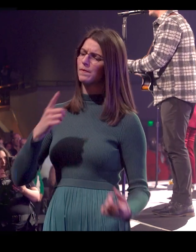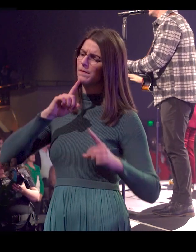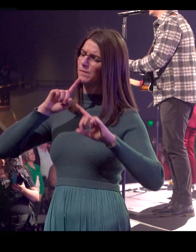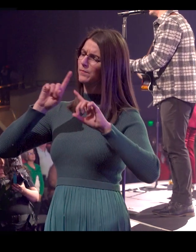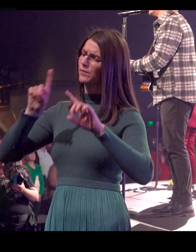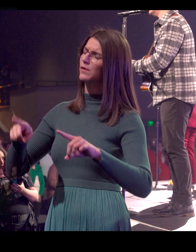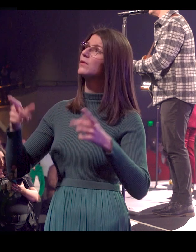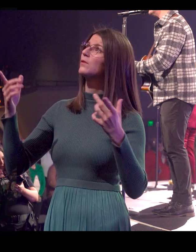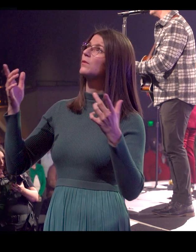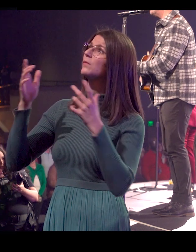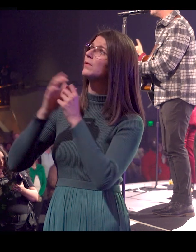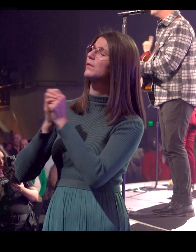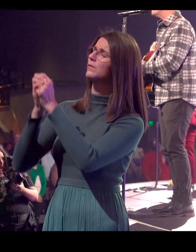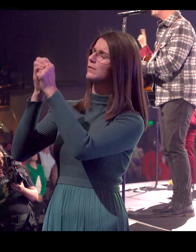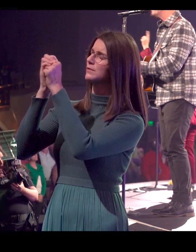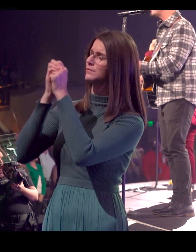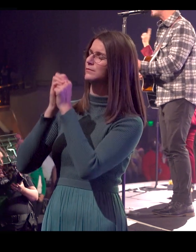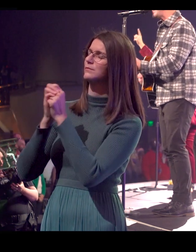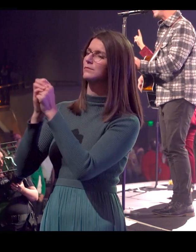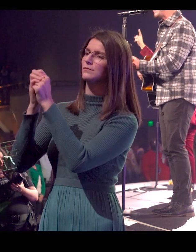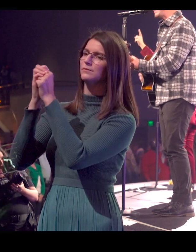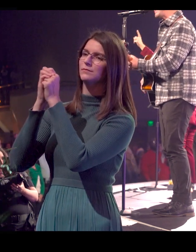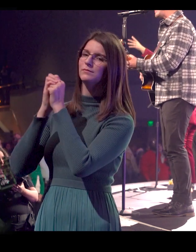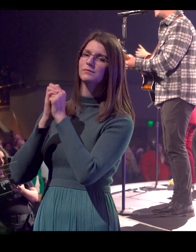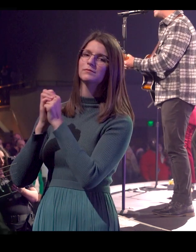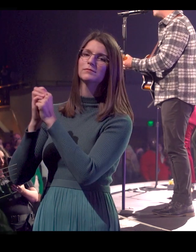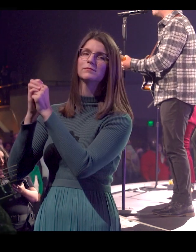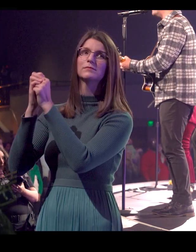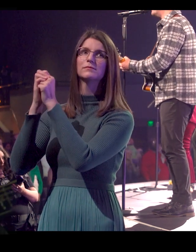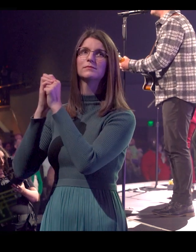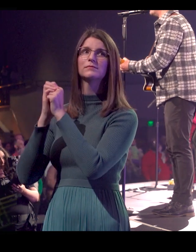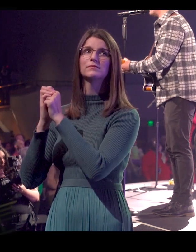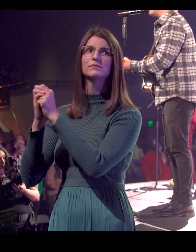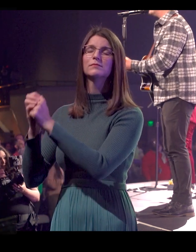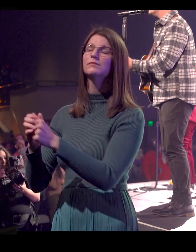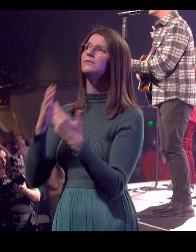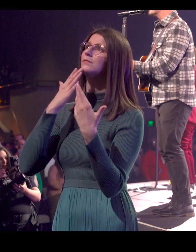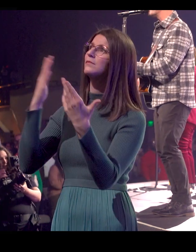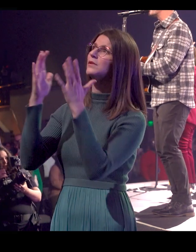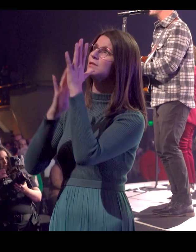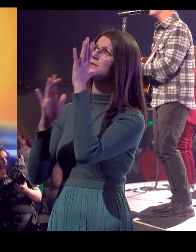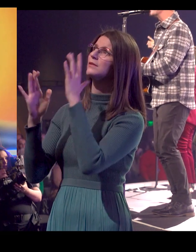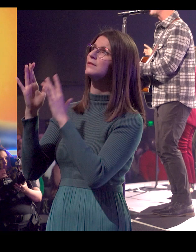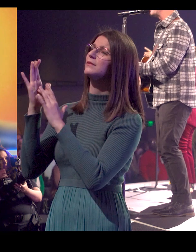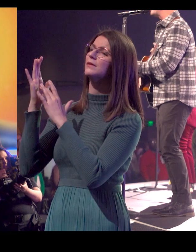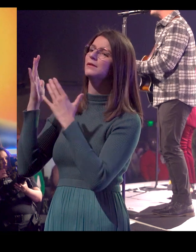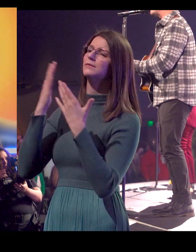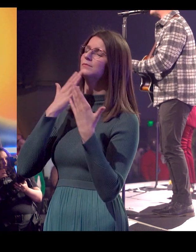we'll be right back.